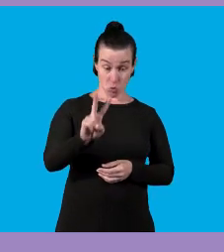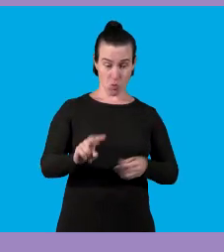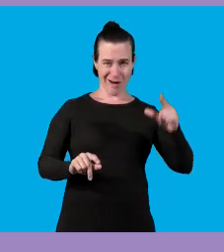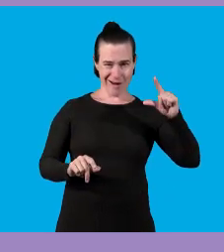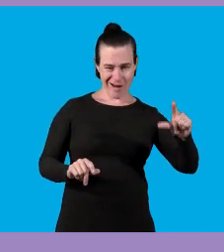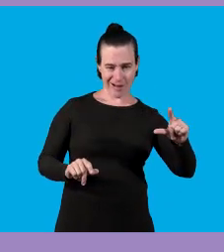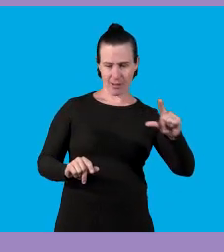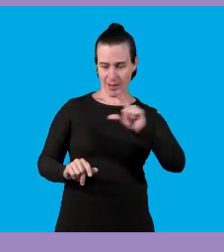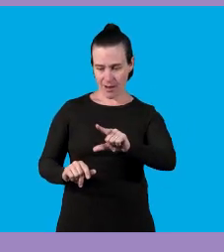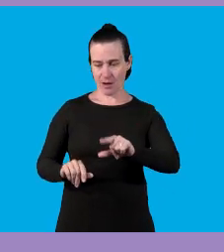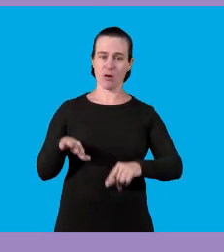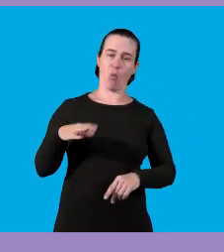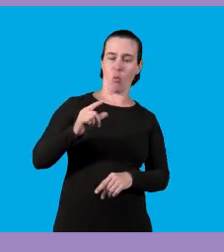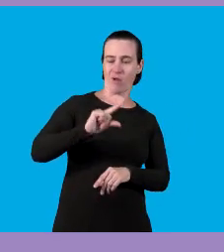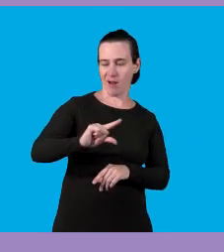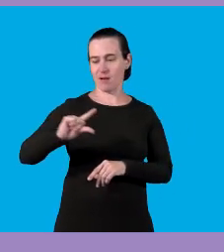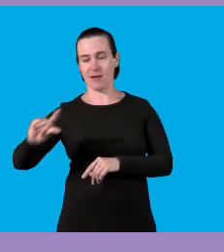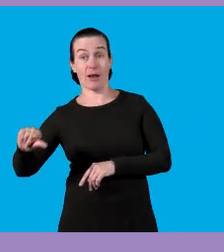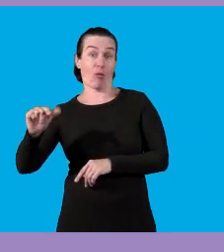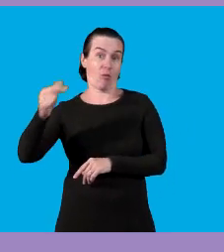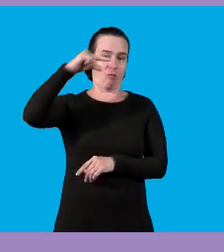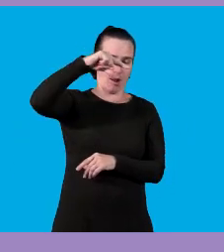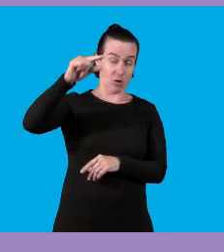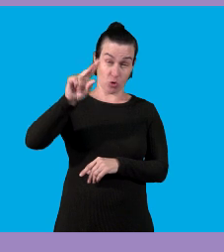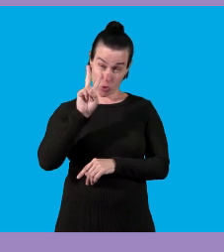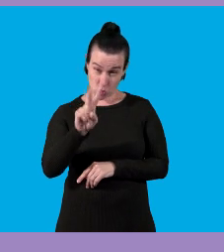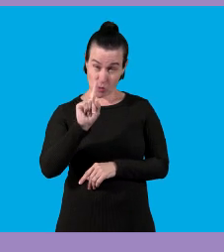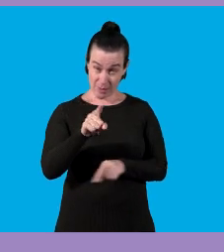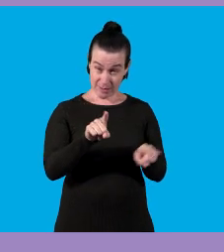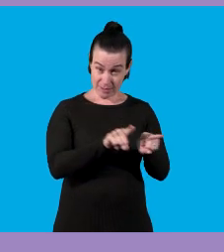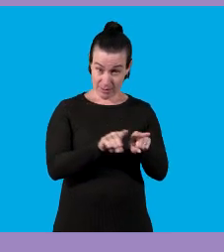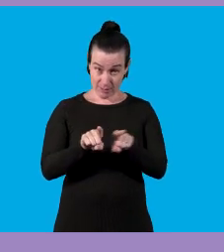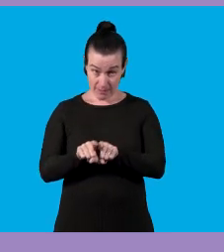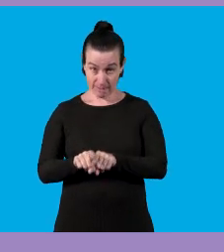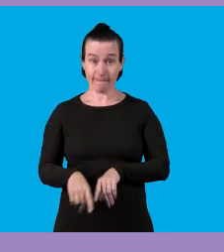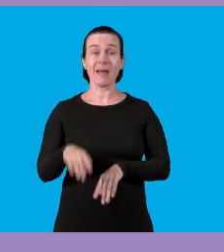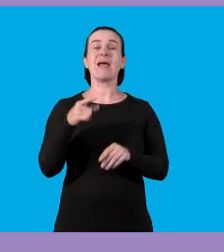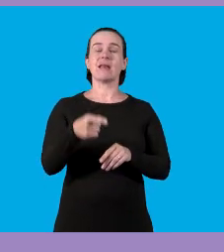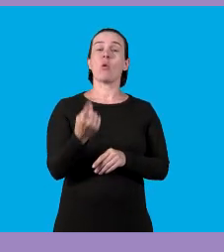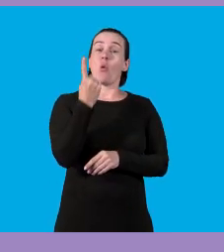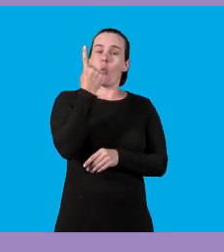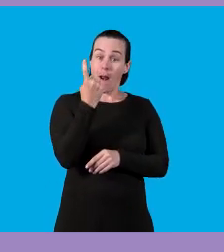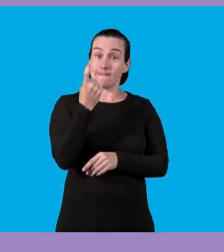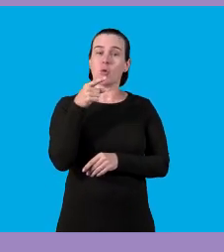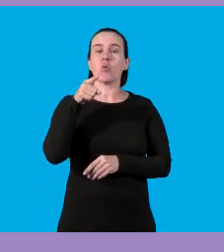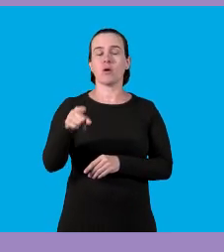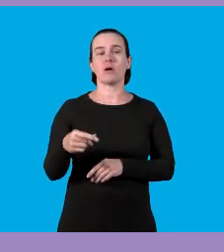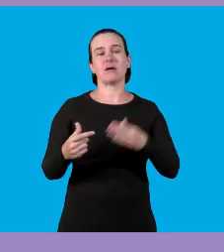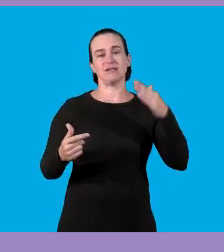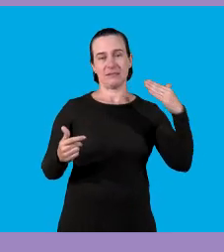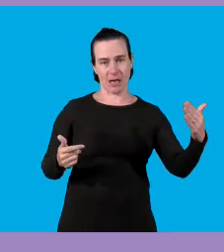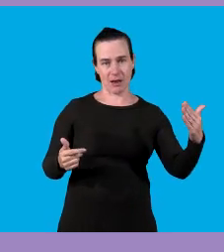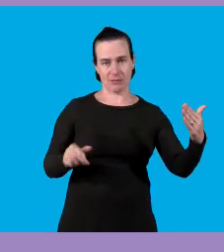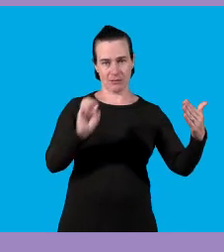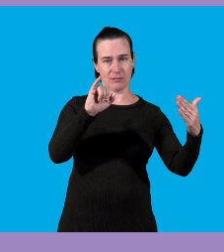corresponding angles and a corresponding side are equal. Two corresponding angles and a corresponding side are equal.